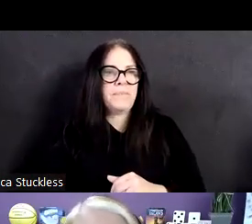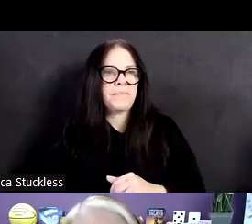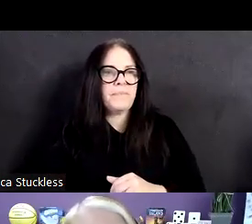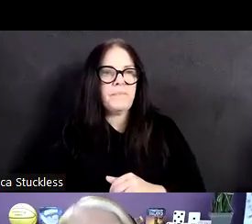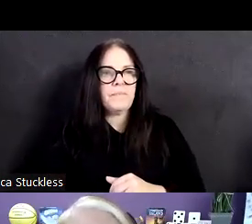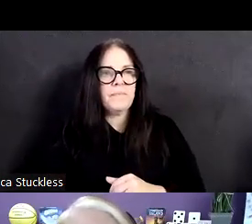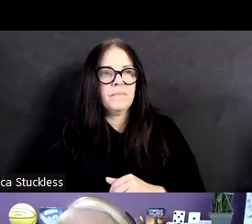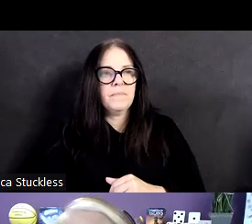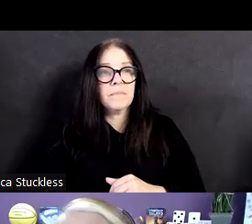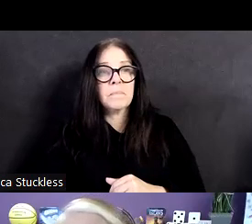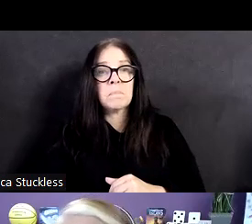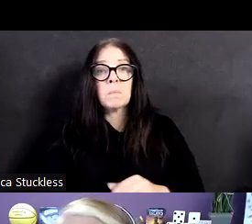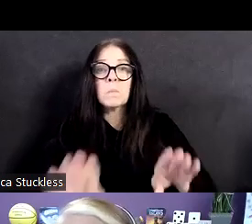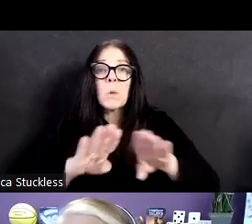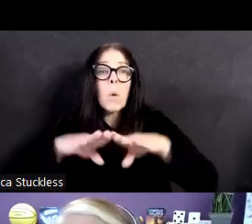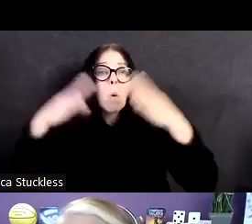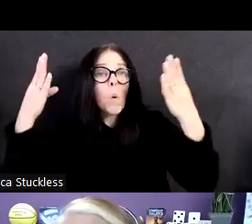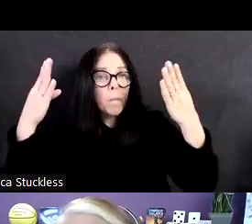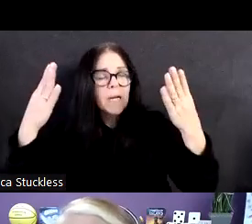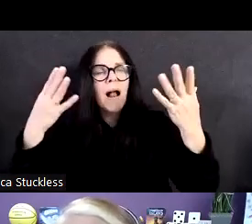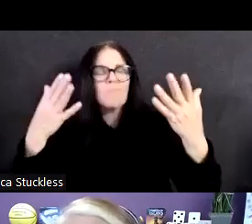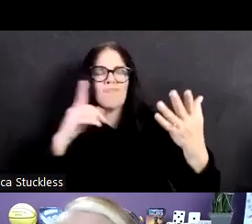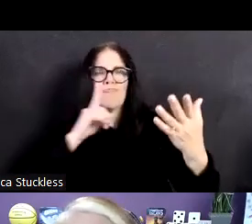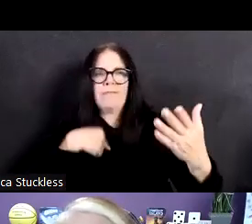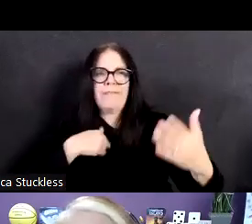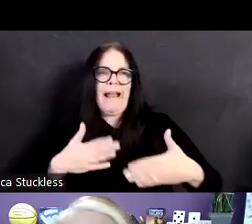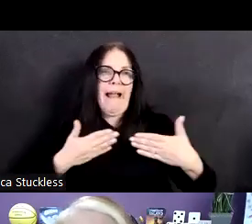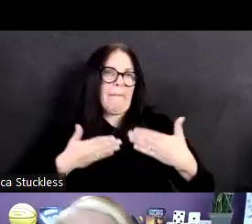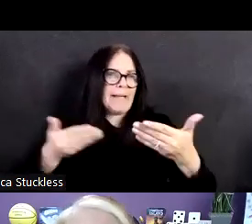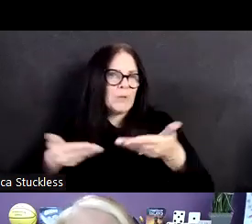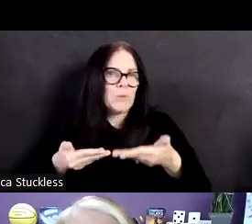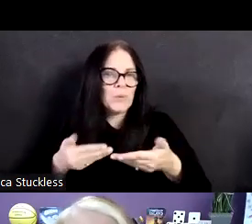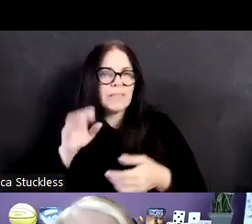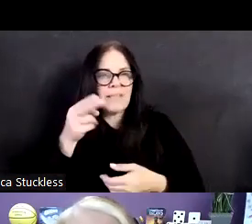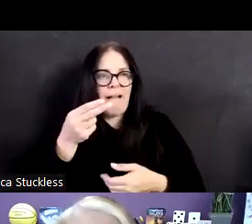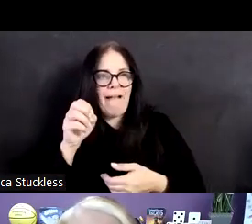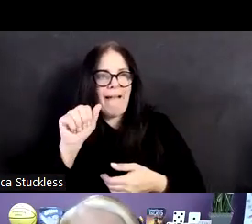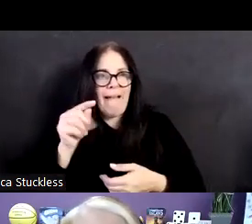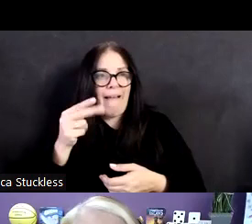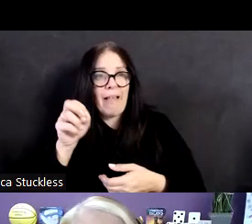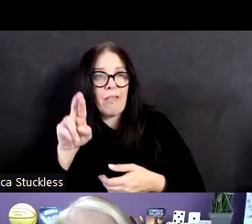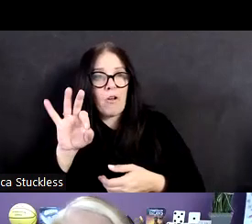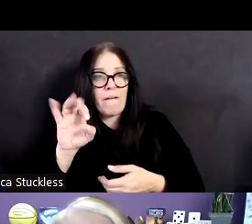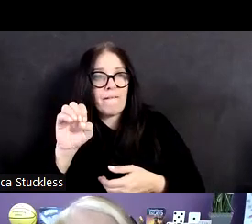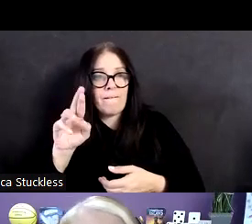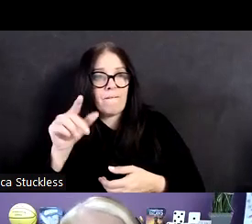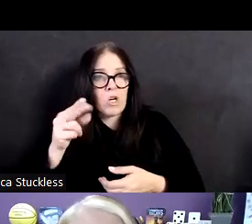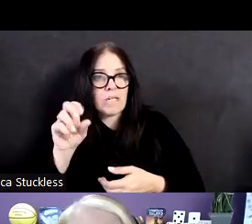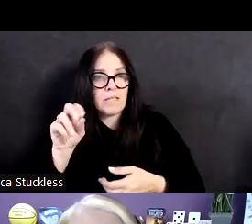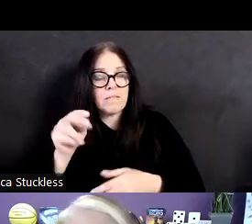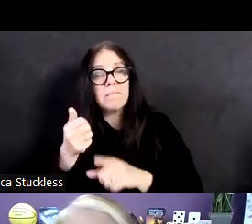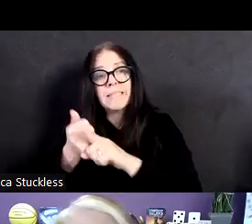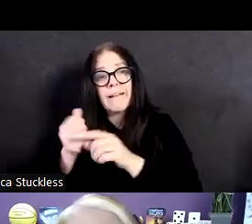To start us out, I am very happy to introduce Heather Ferguson, who is the coordinator and English Student